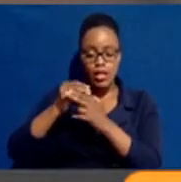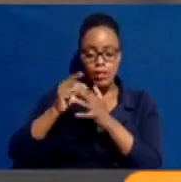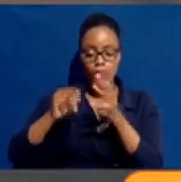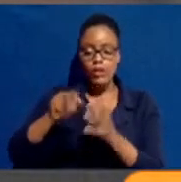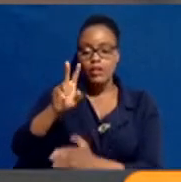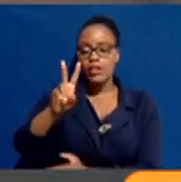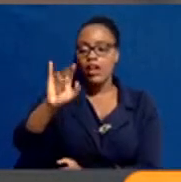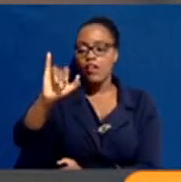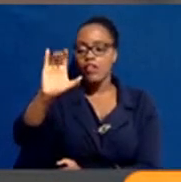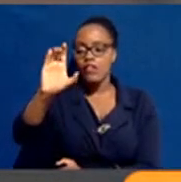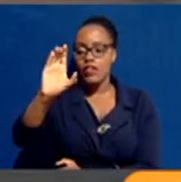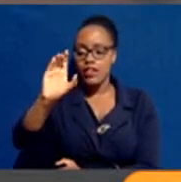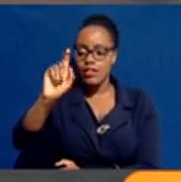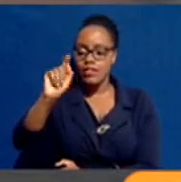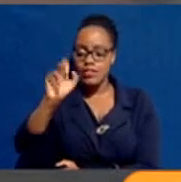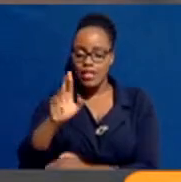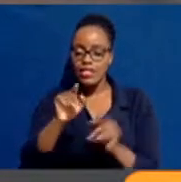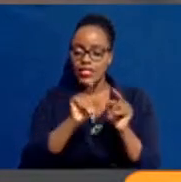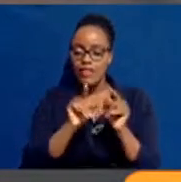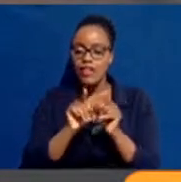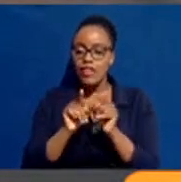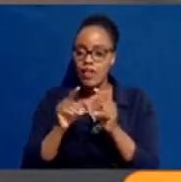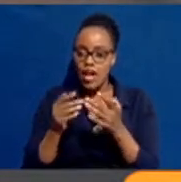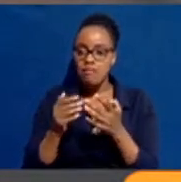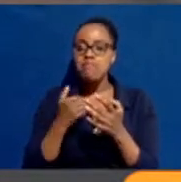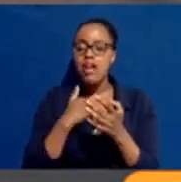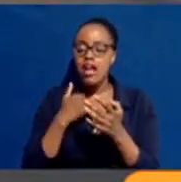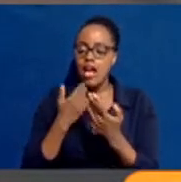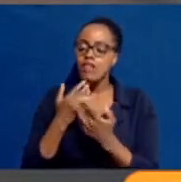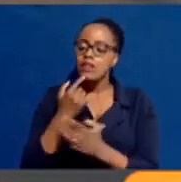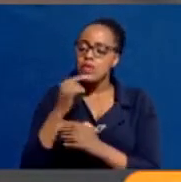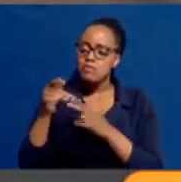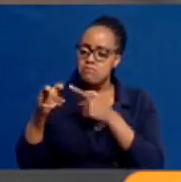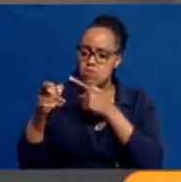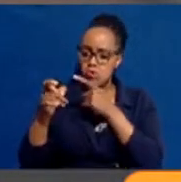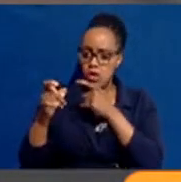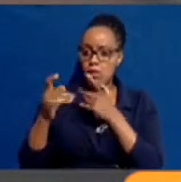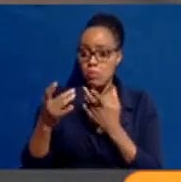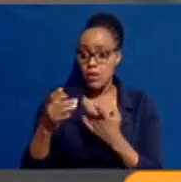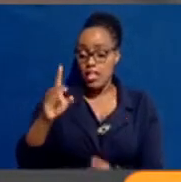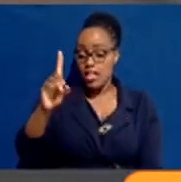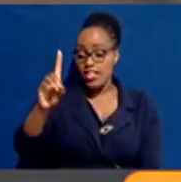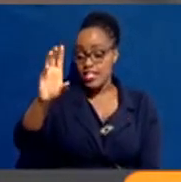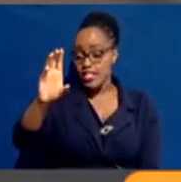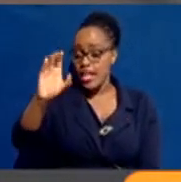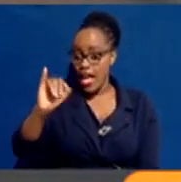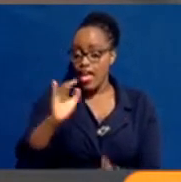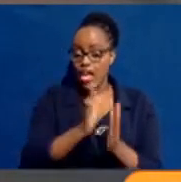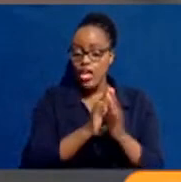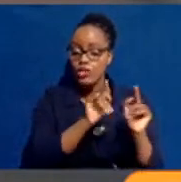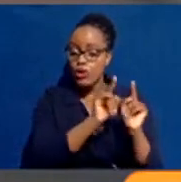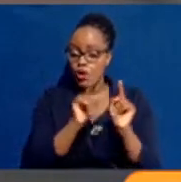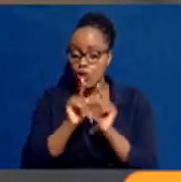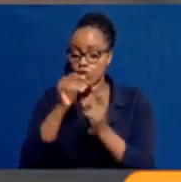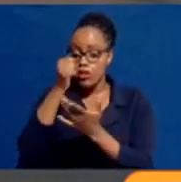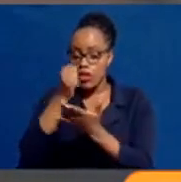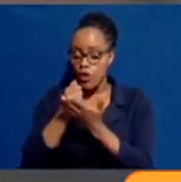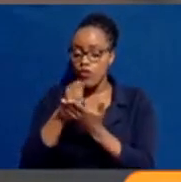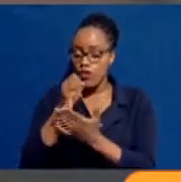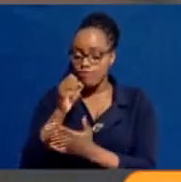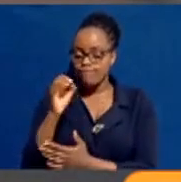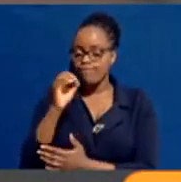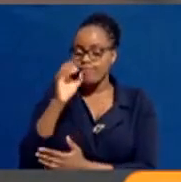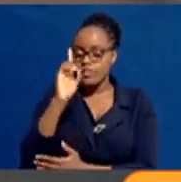Wakumile reminded, or rather reprimanded, the Directorate of Criminal Investigations and the Office of the Director